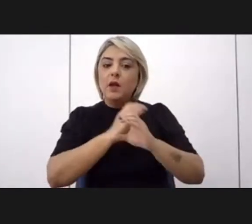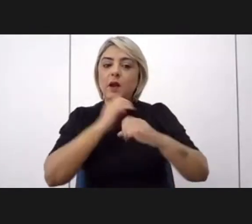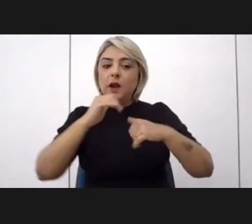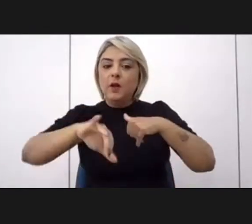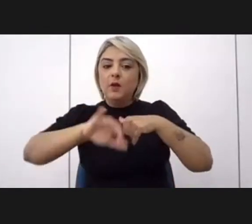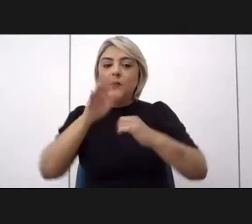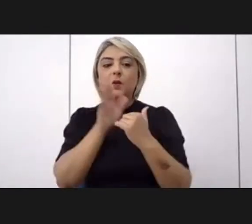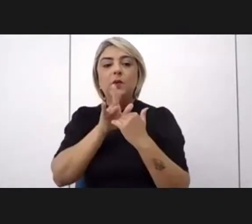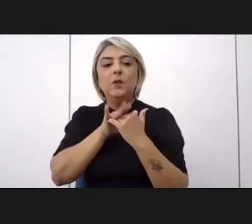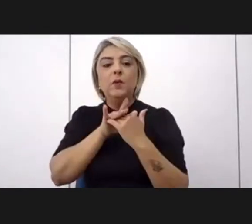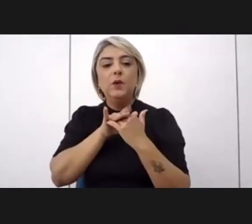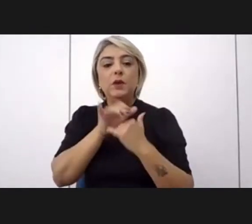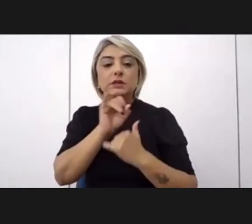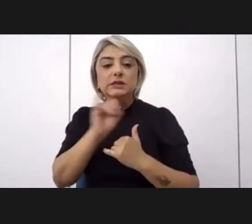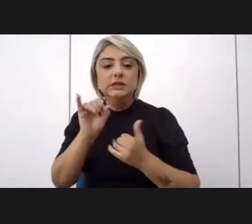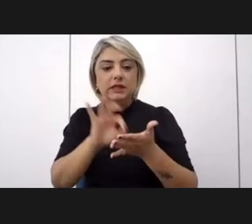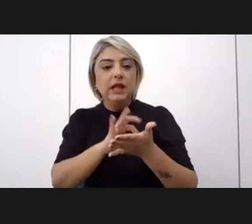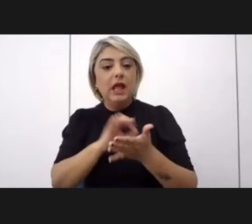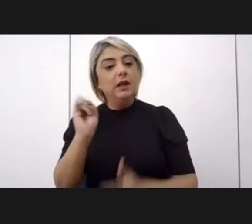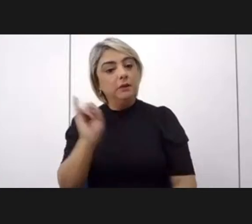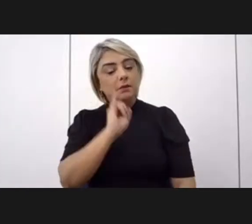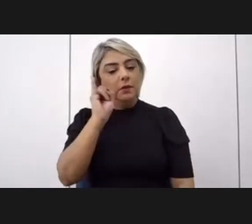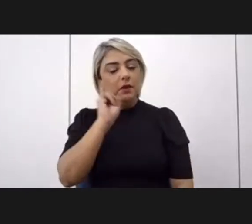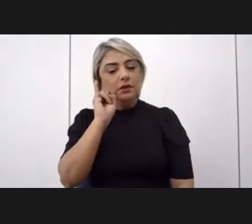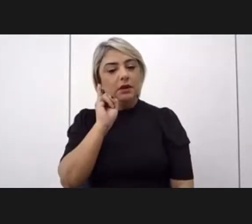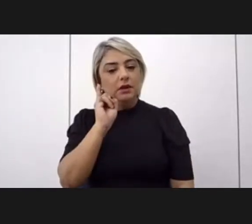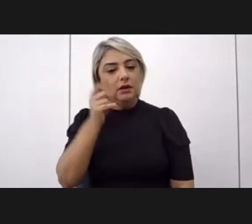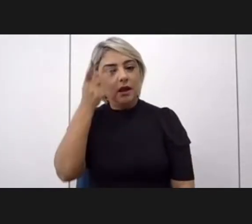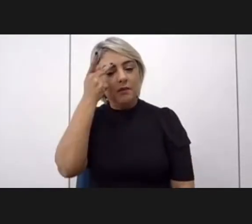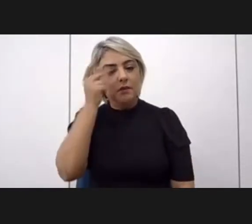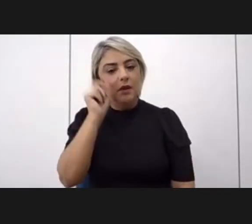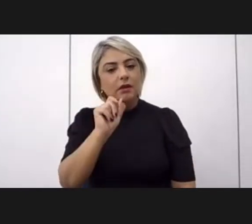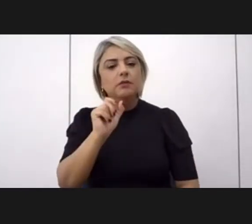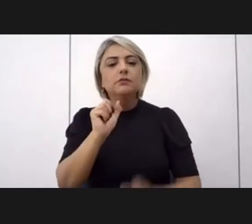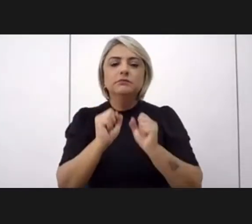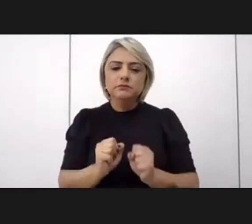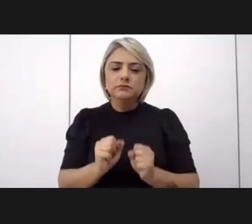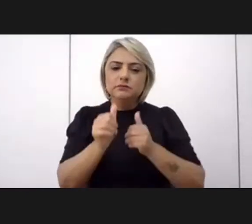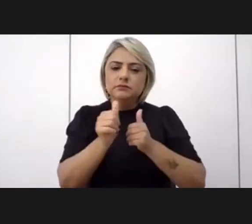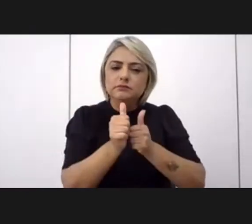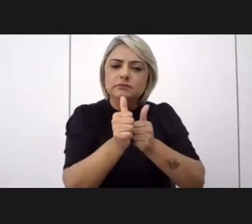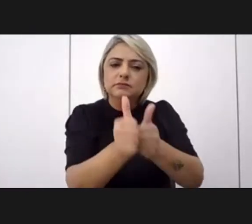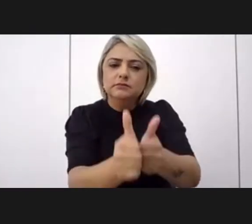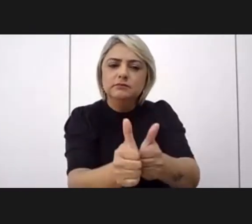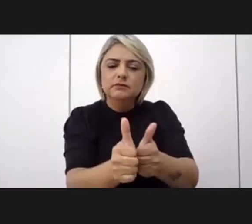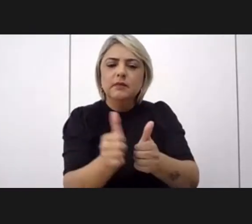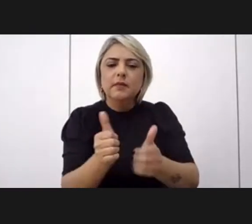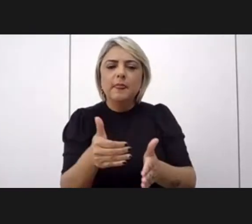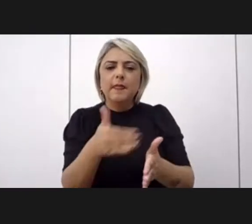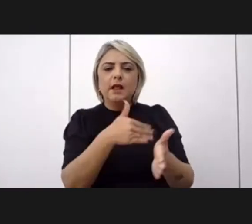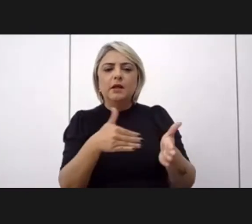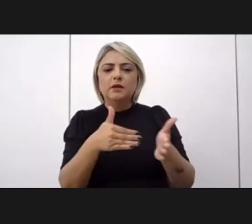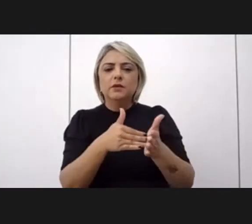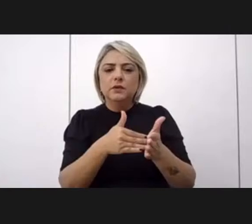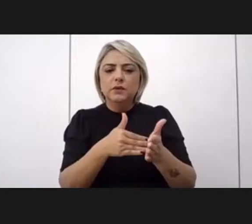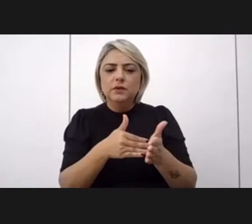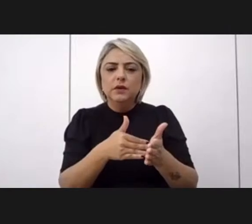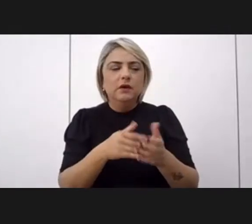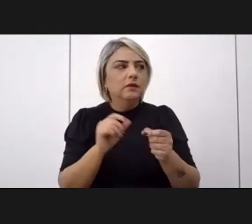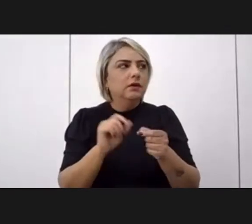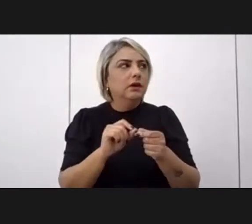very important for you to follow everything that we are doing here on the YouTube,